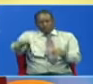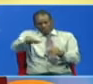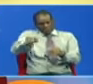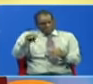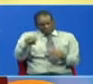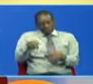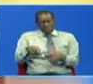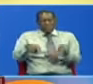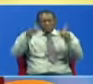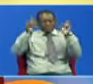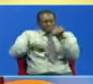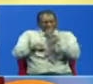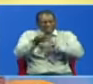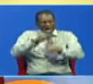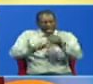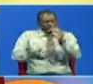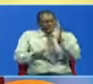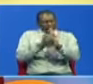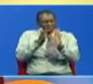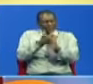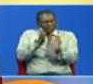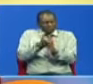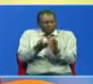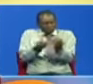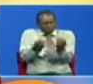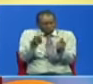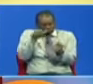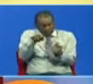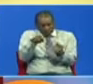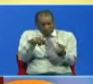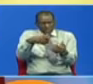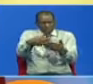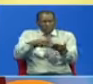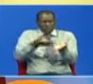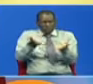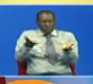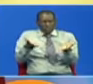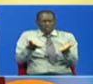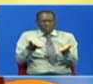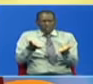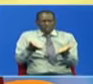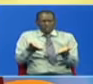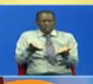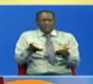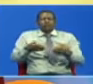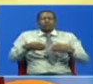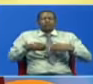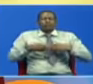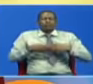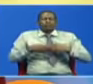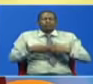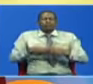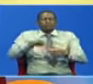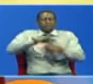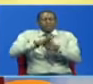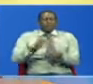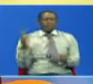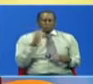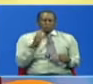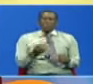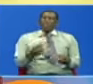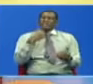must move with speed to rectify this before things spiral out of control. We have said